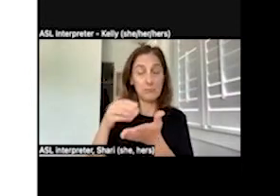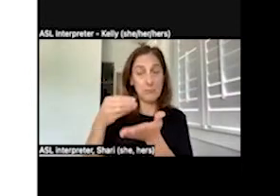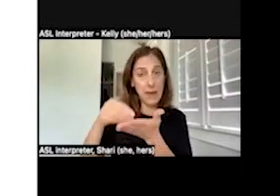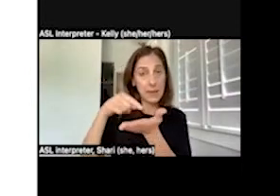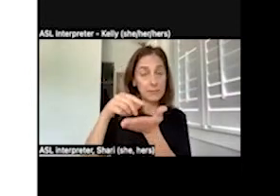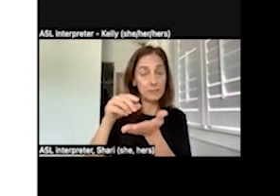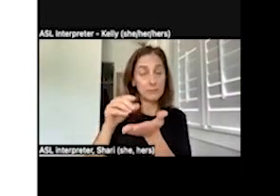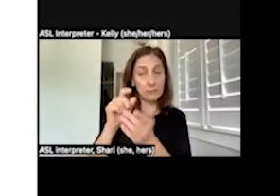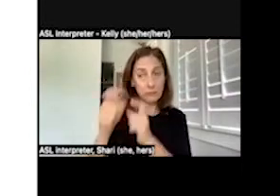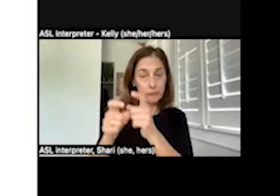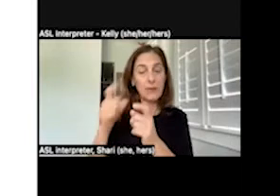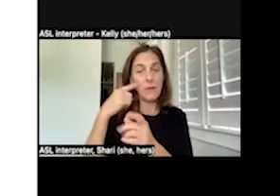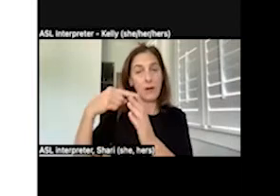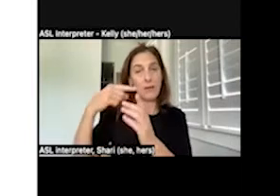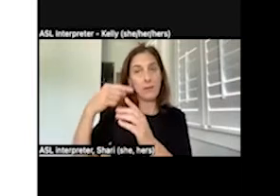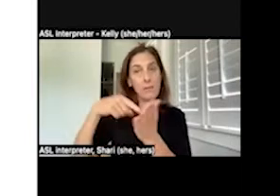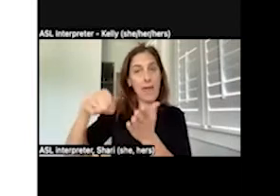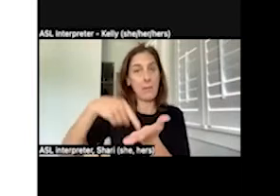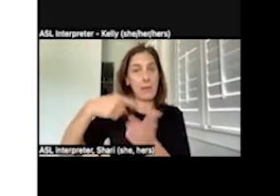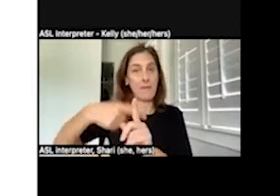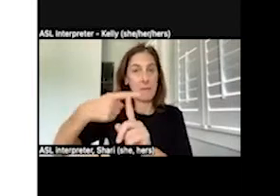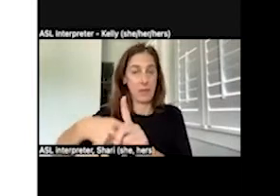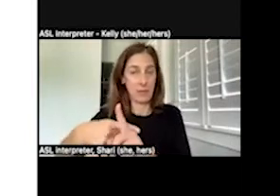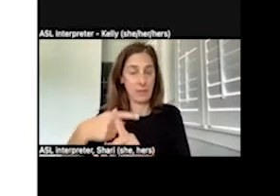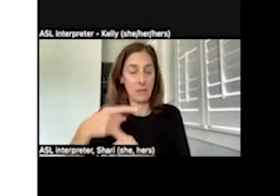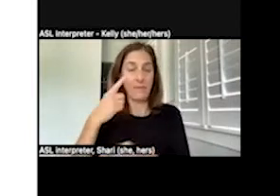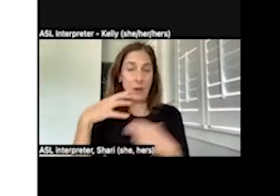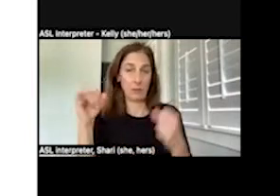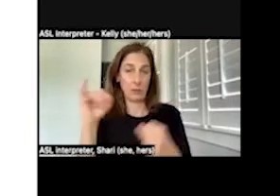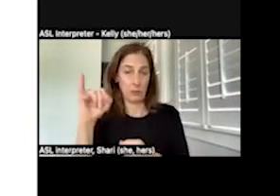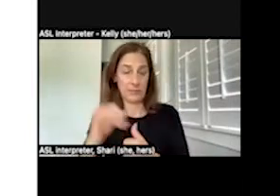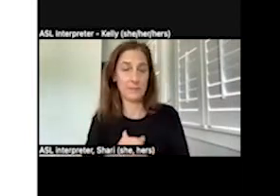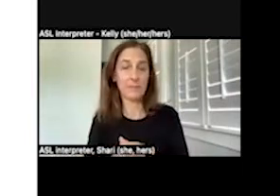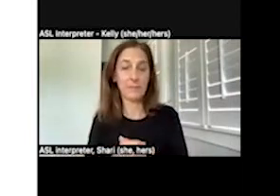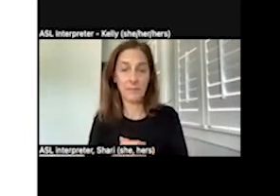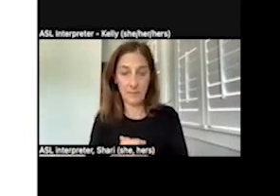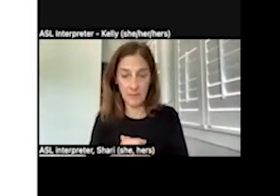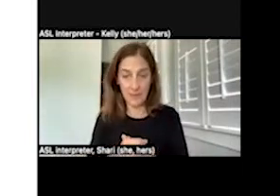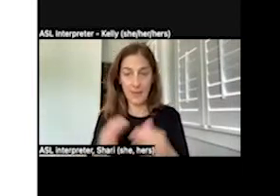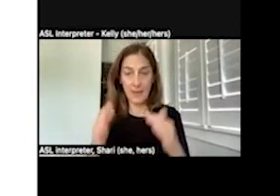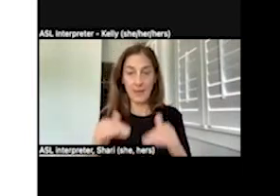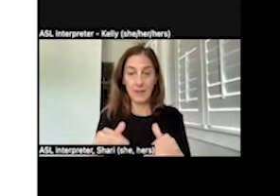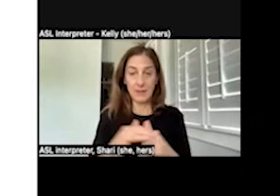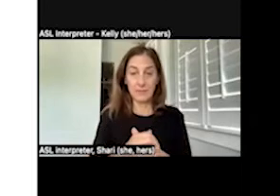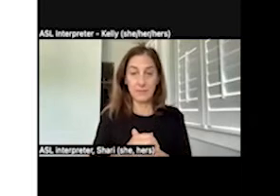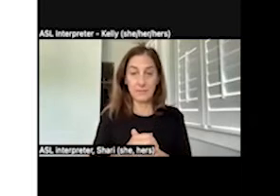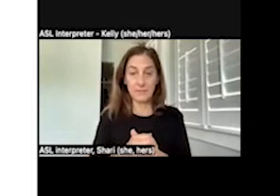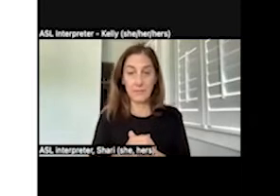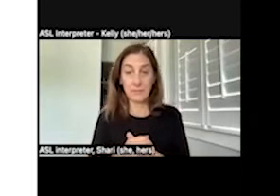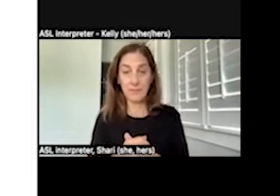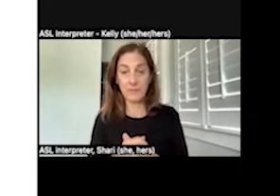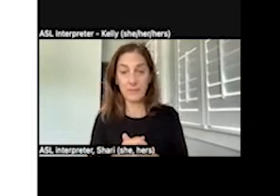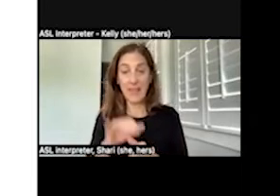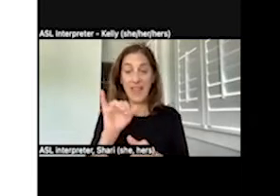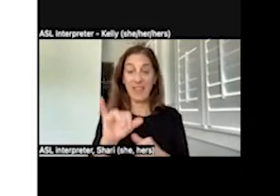And then, so the Health Safety Net program that I mentioned before, you do not have to